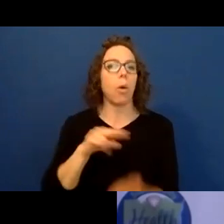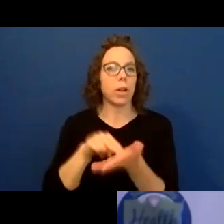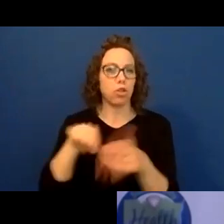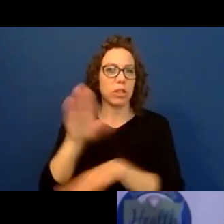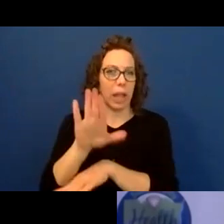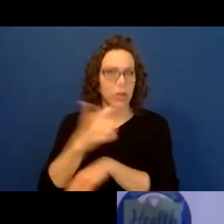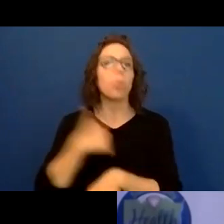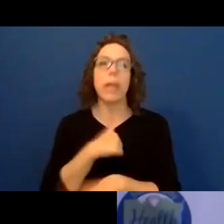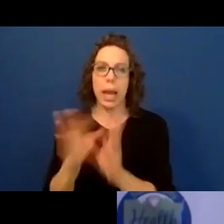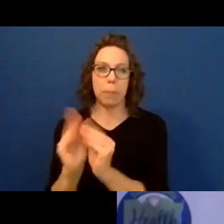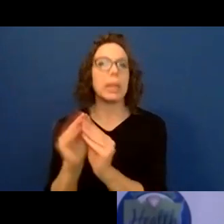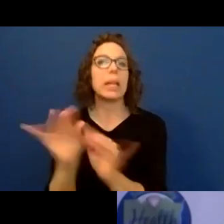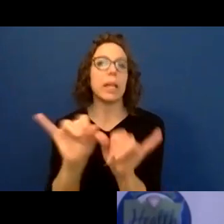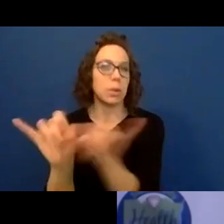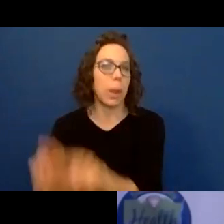well.